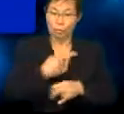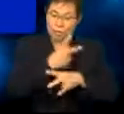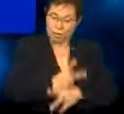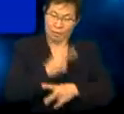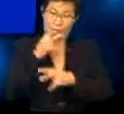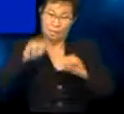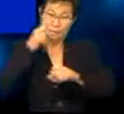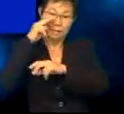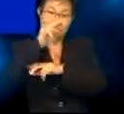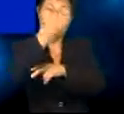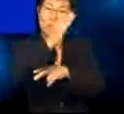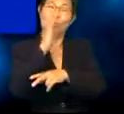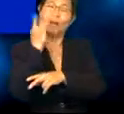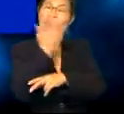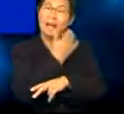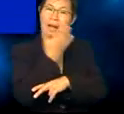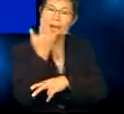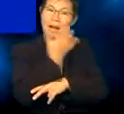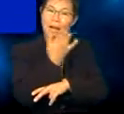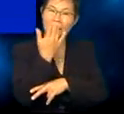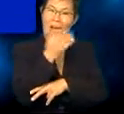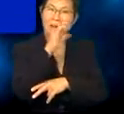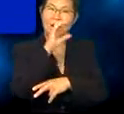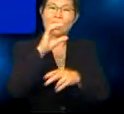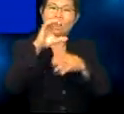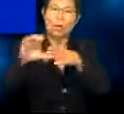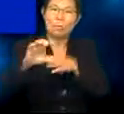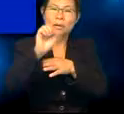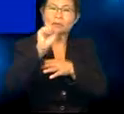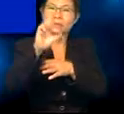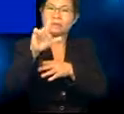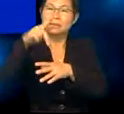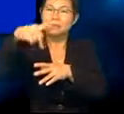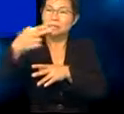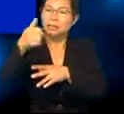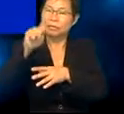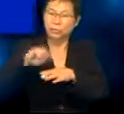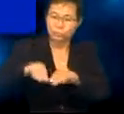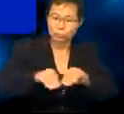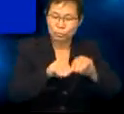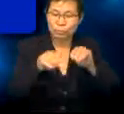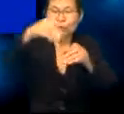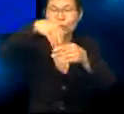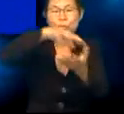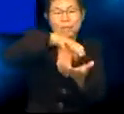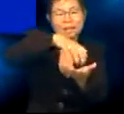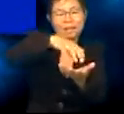Now we can see the blue color of copper to sulfate spreads slowly into the gel.